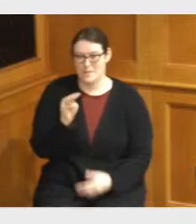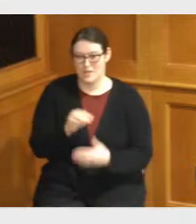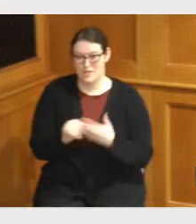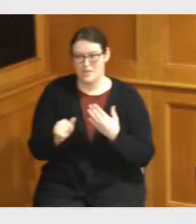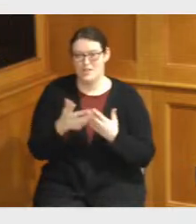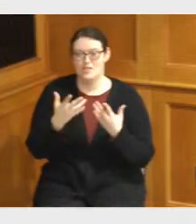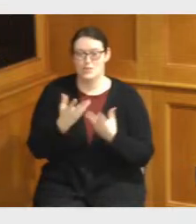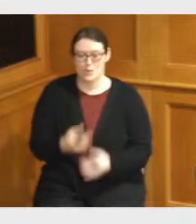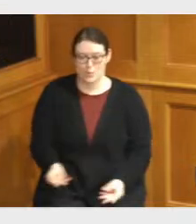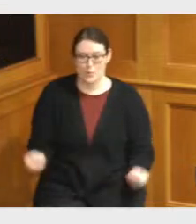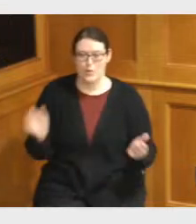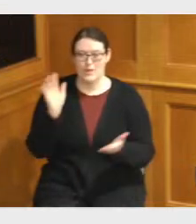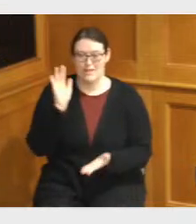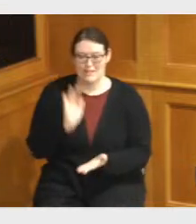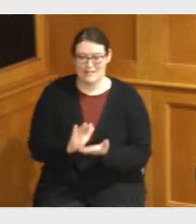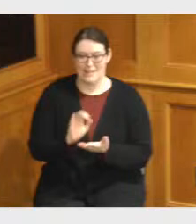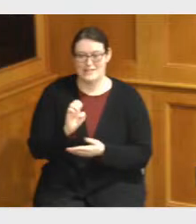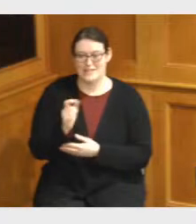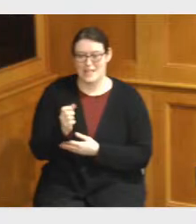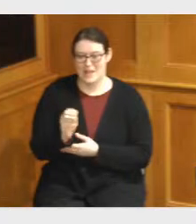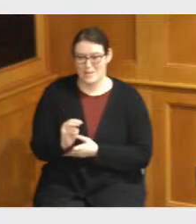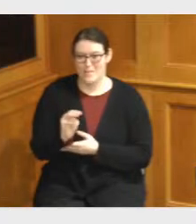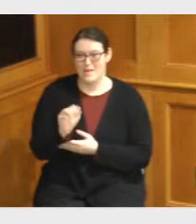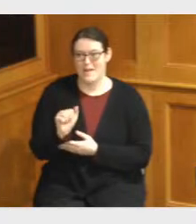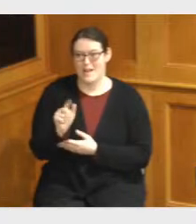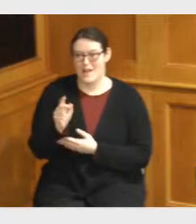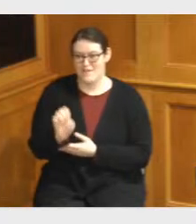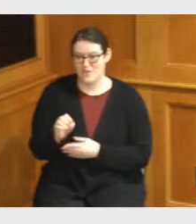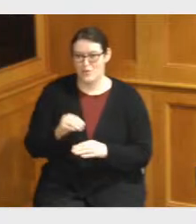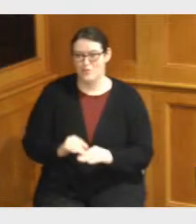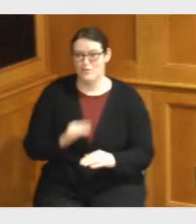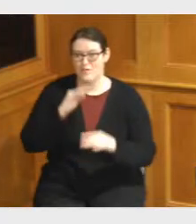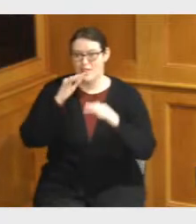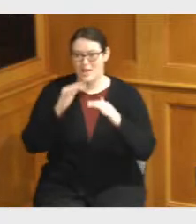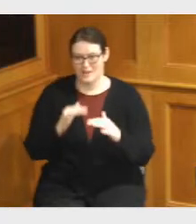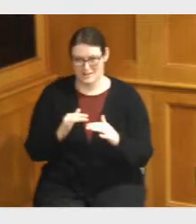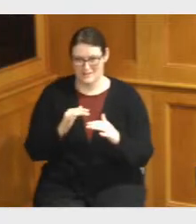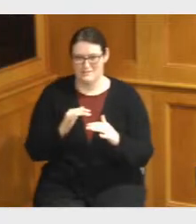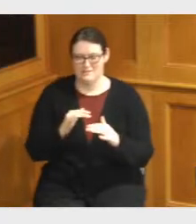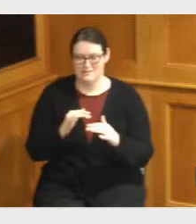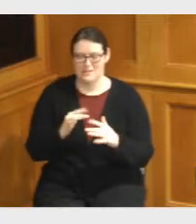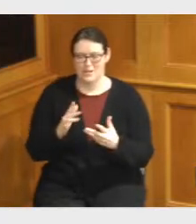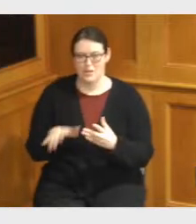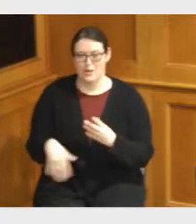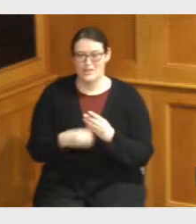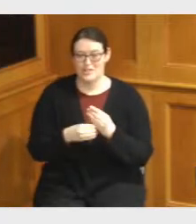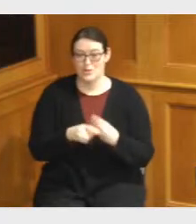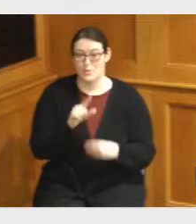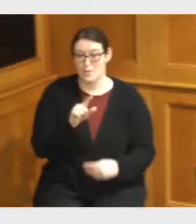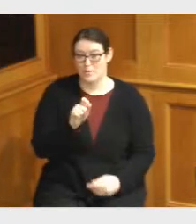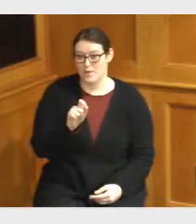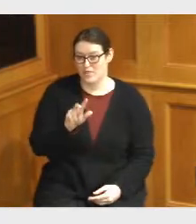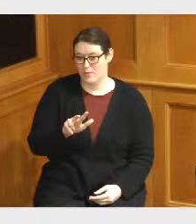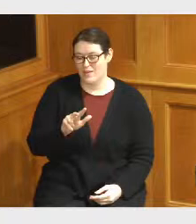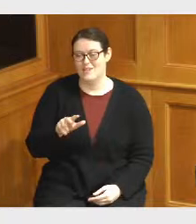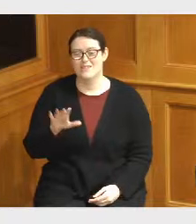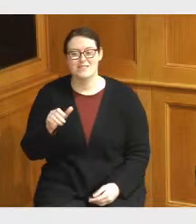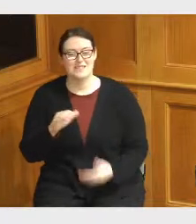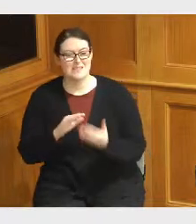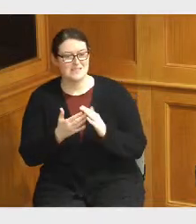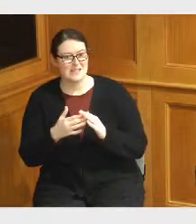overland flooding on the Elm Avenue area. And in addition to the 1.3, city of Norwood did match it